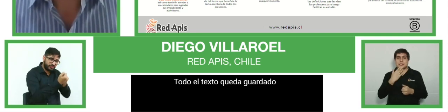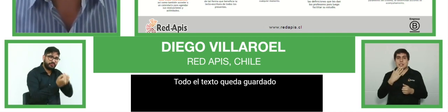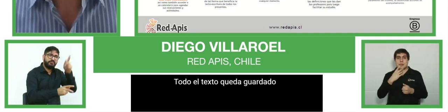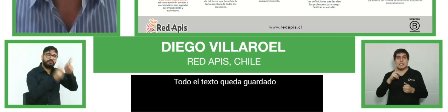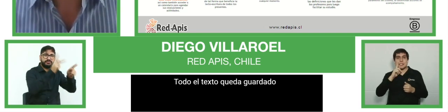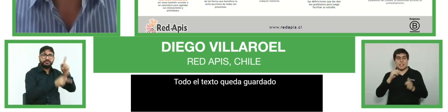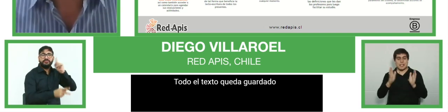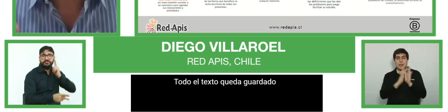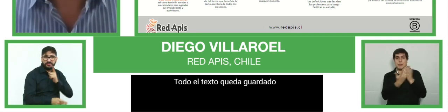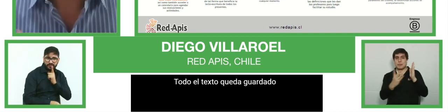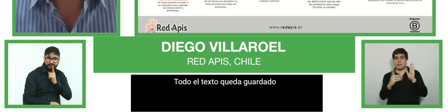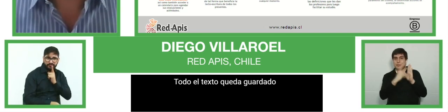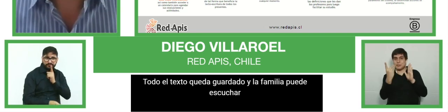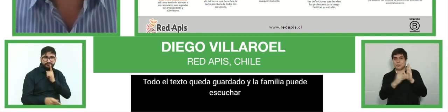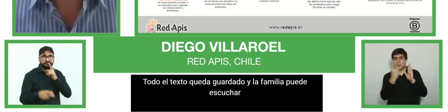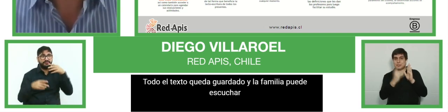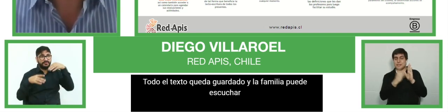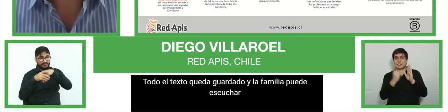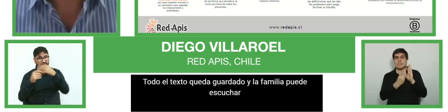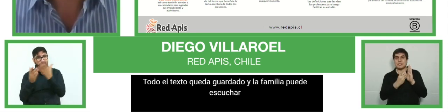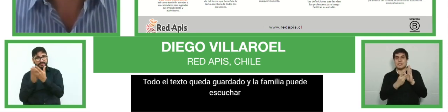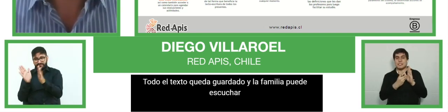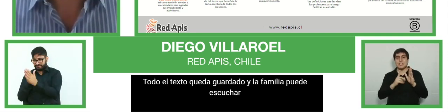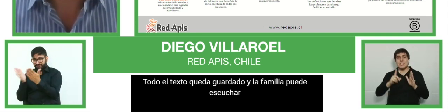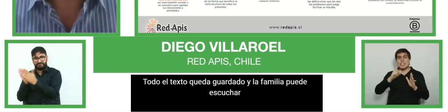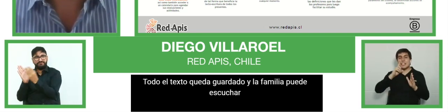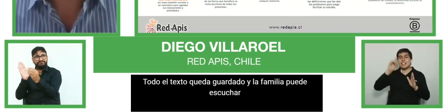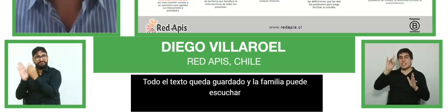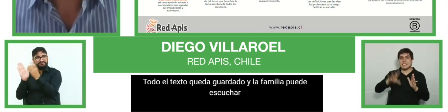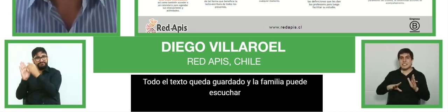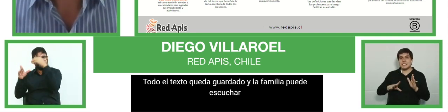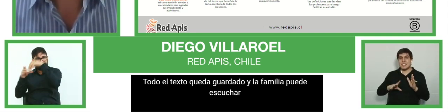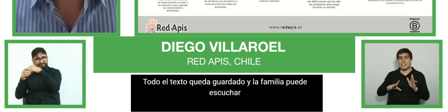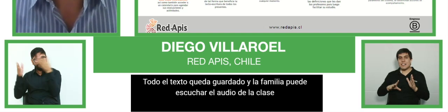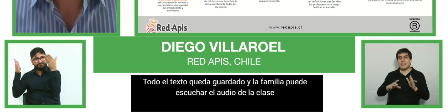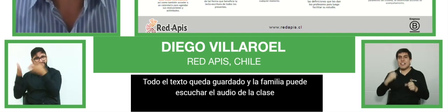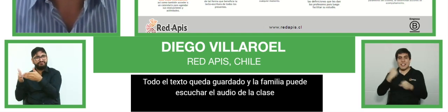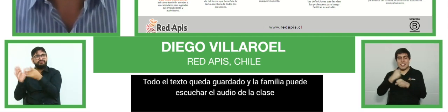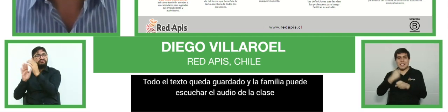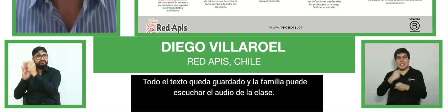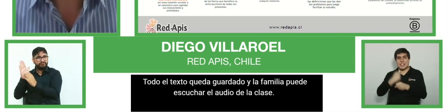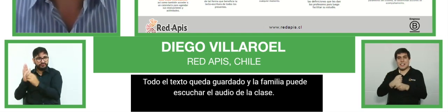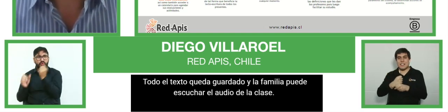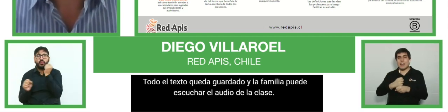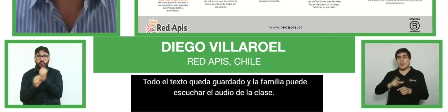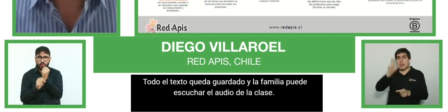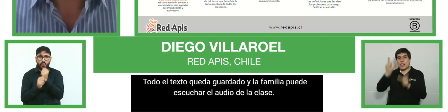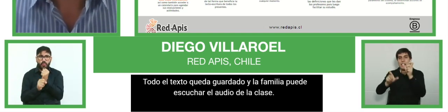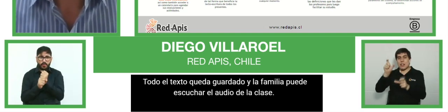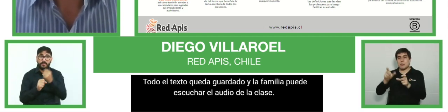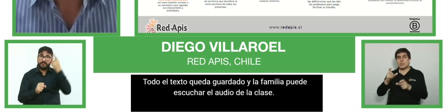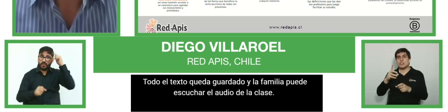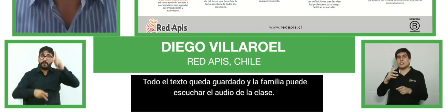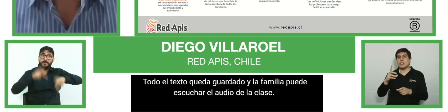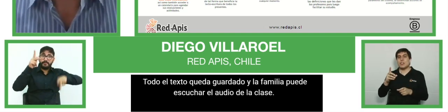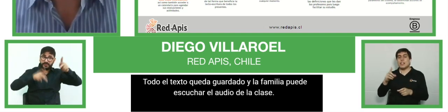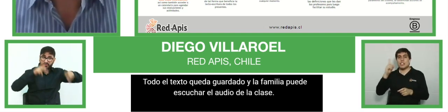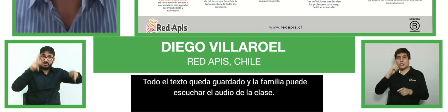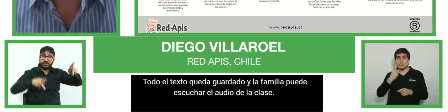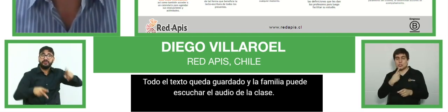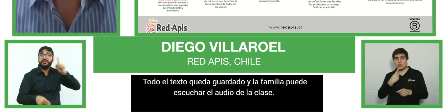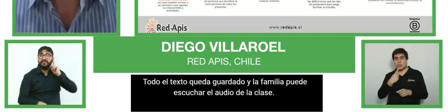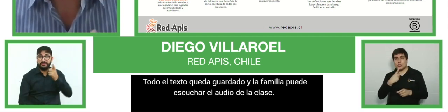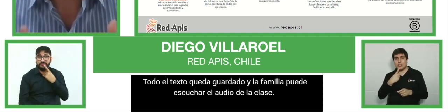work in the world of people with hearing disabilities, there is a difficulty and a lot of complexities in